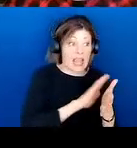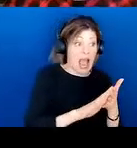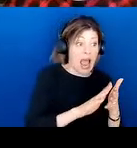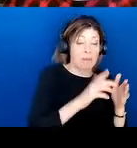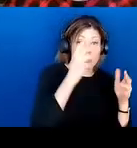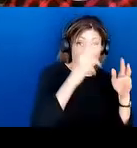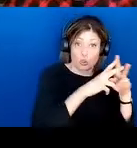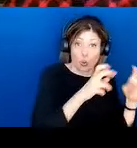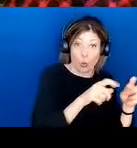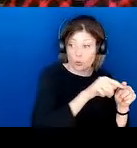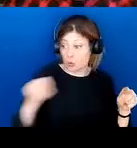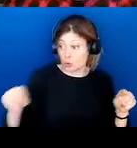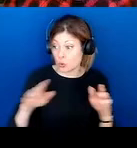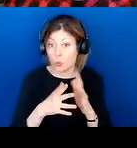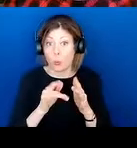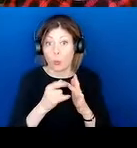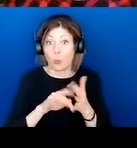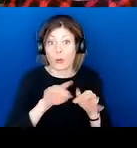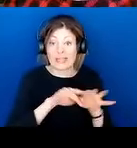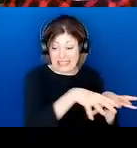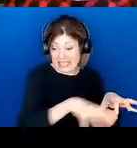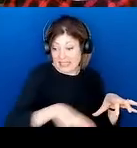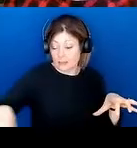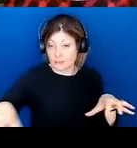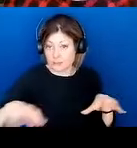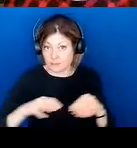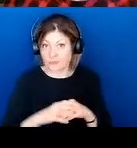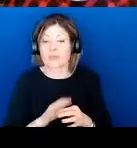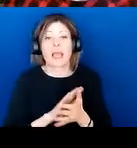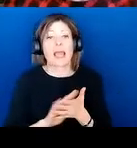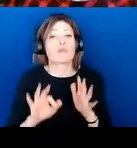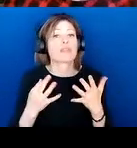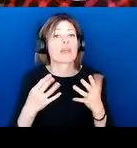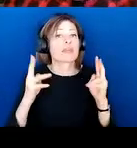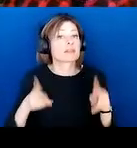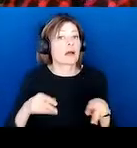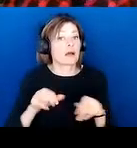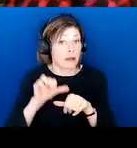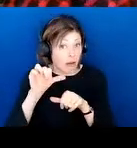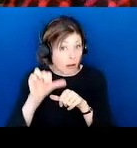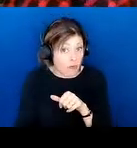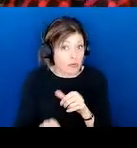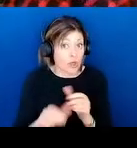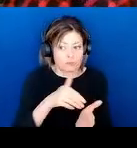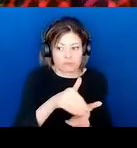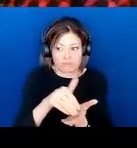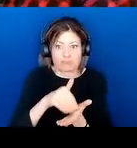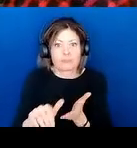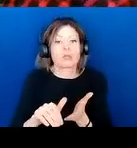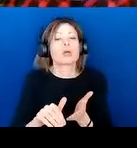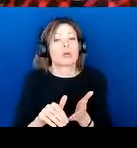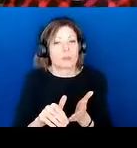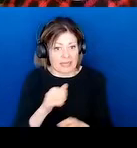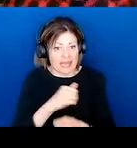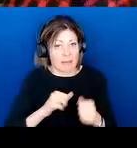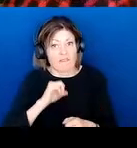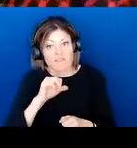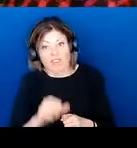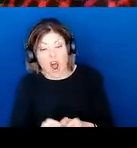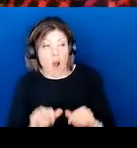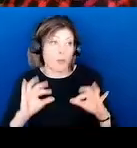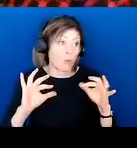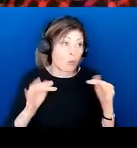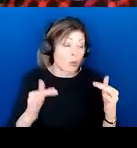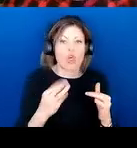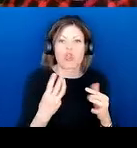Following Henry's death, it was sold as farmland and woodland to 3 families, then to the Marquis de Quen, who